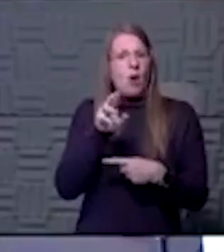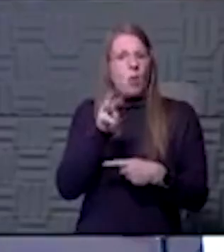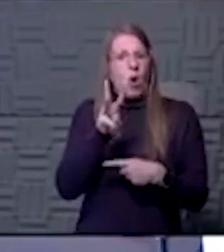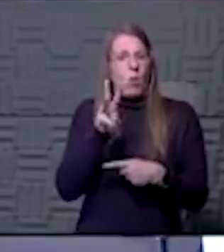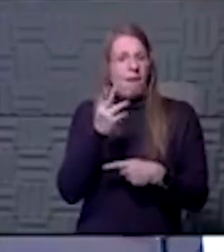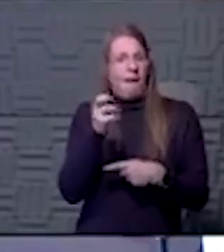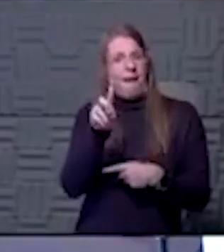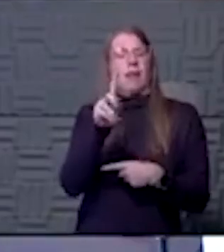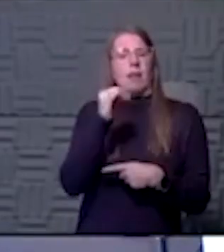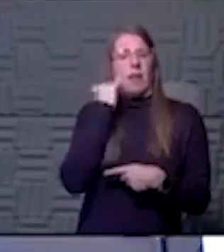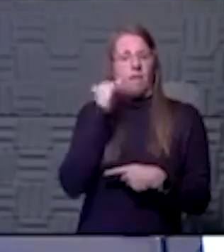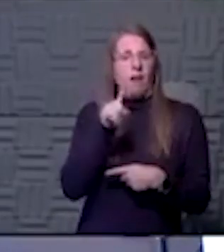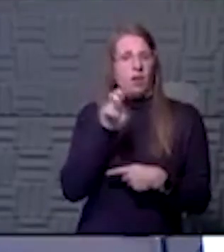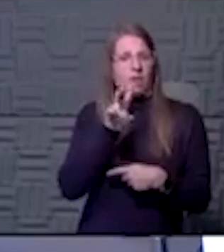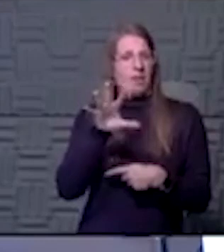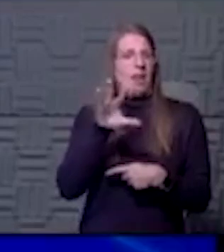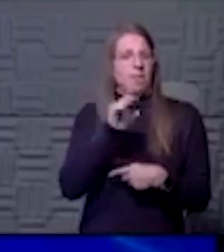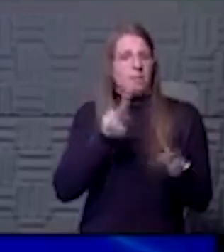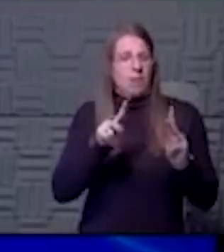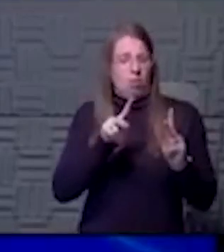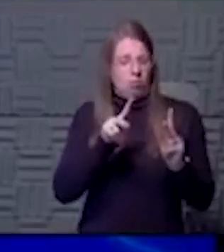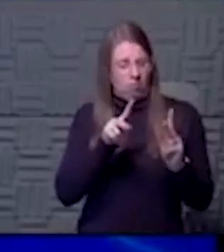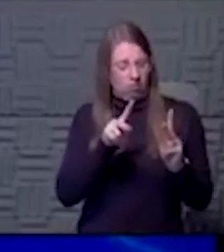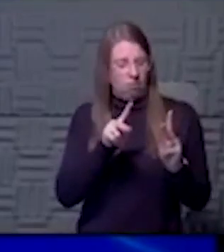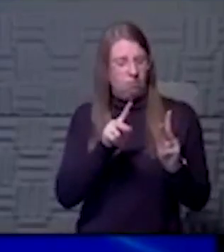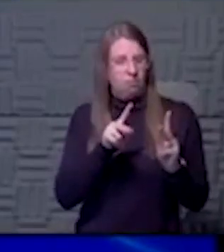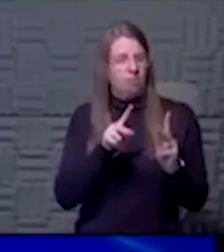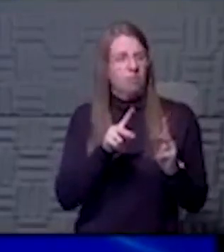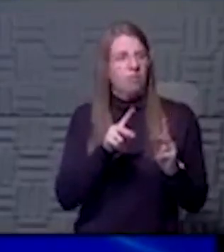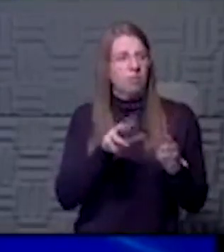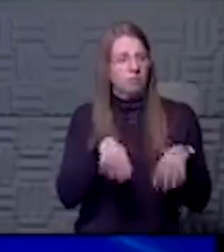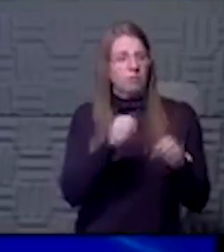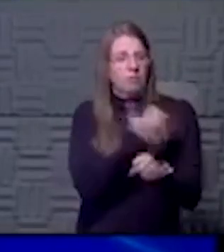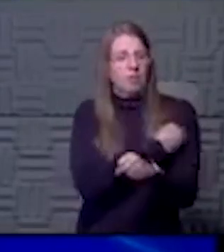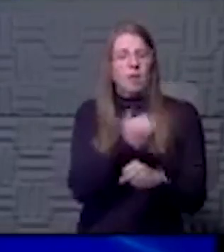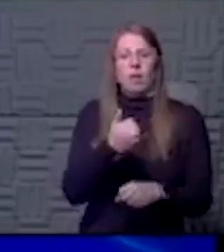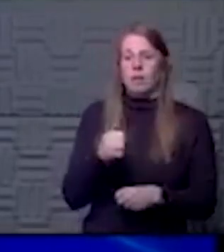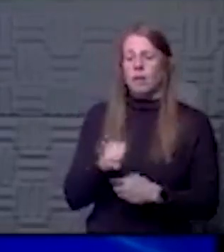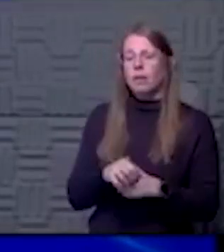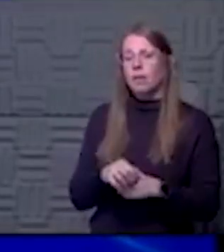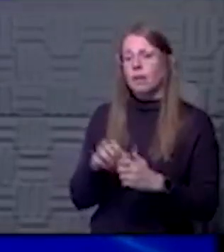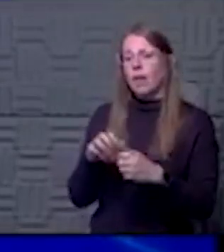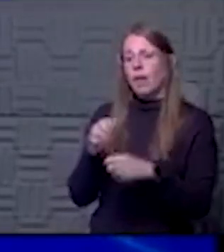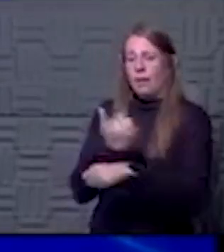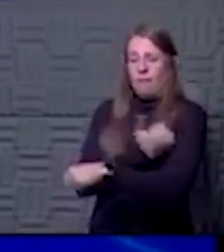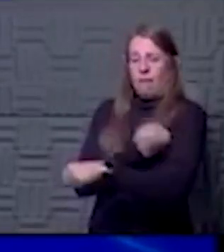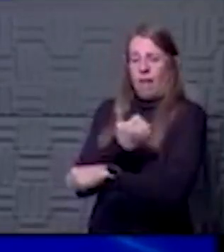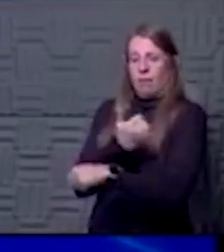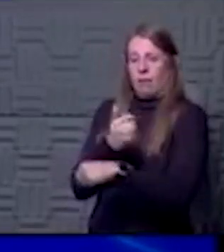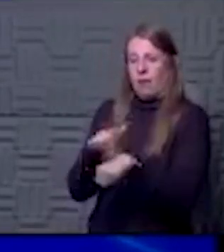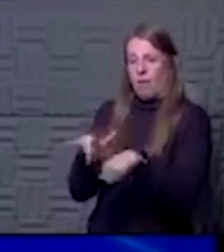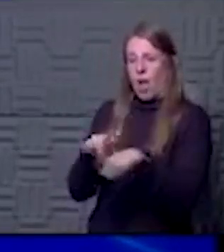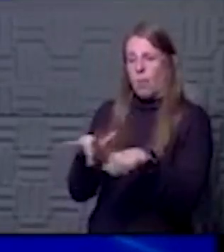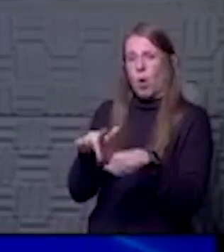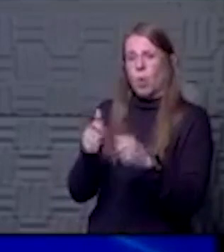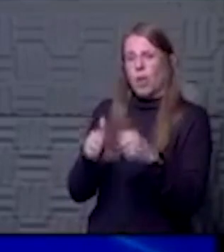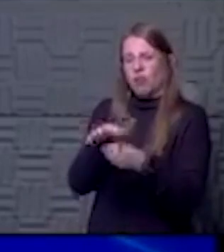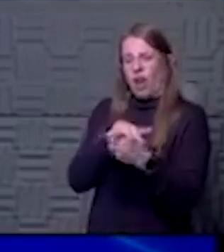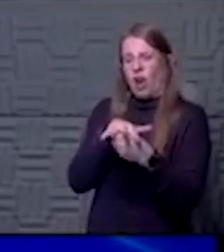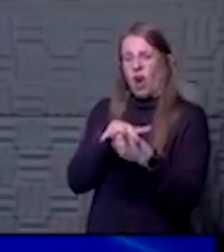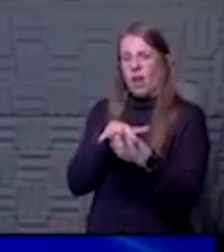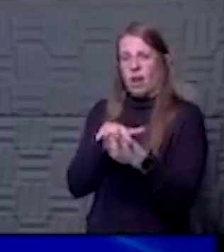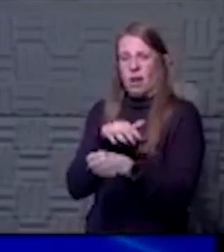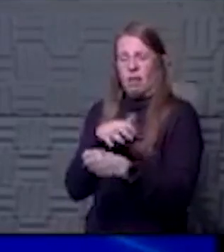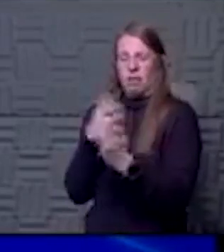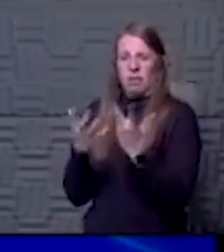throttle. Sydney asks if there are multiple vaccines that end up being available, how will they determine which is given in which areas and which should